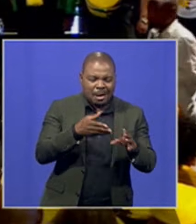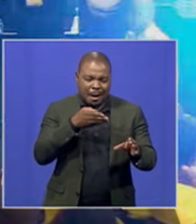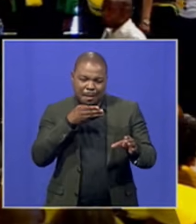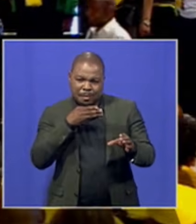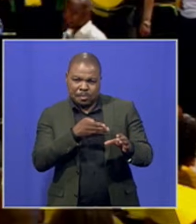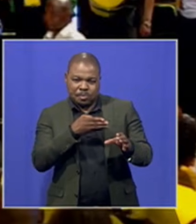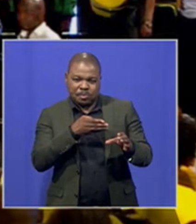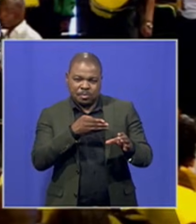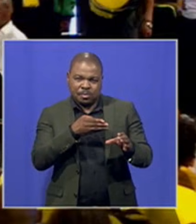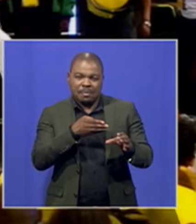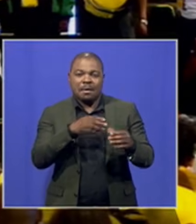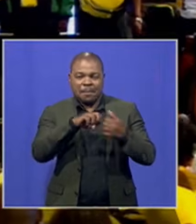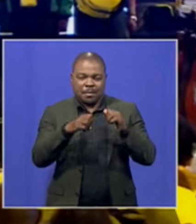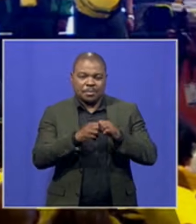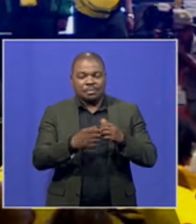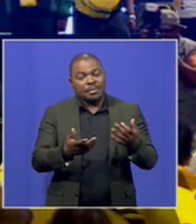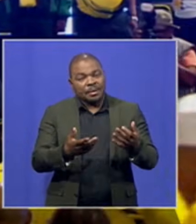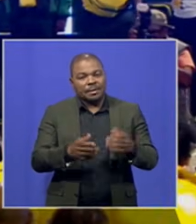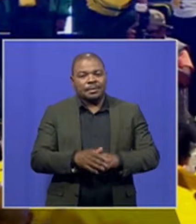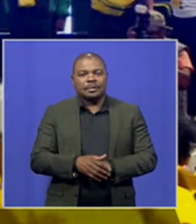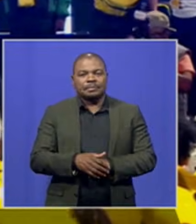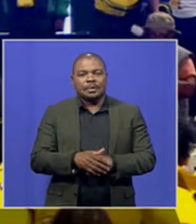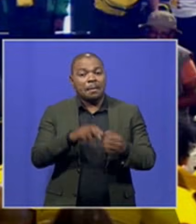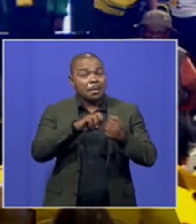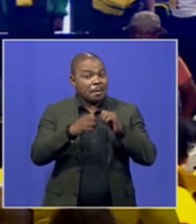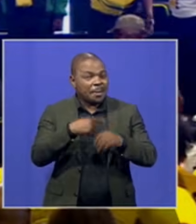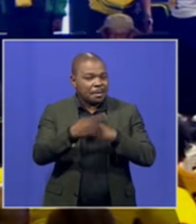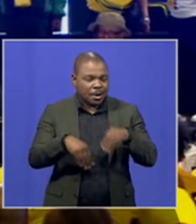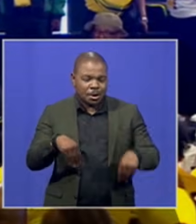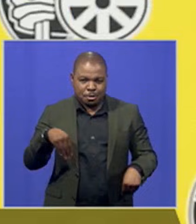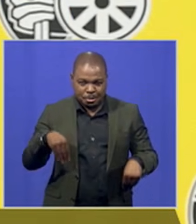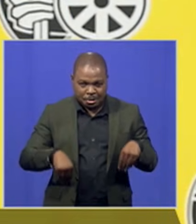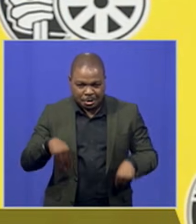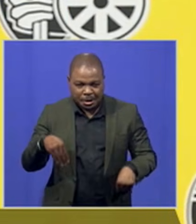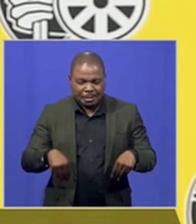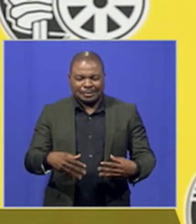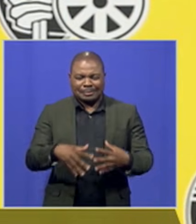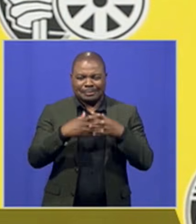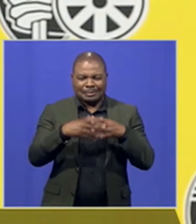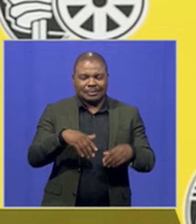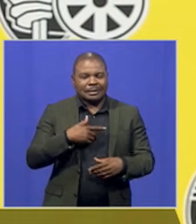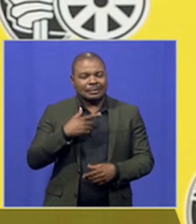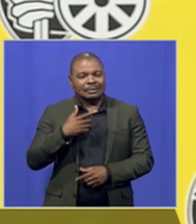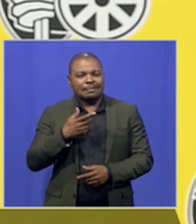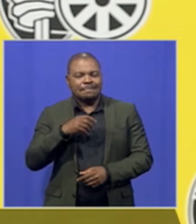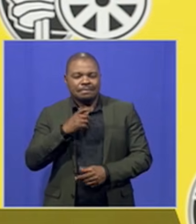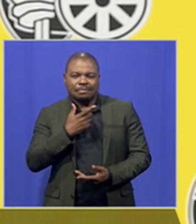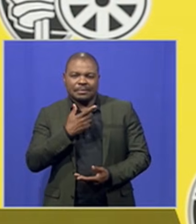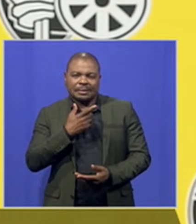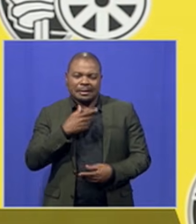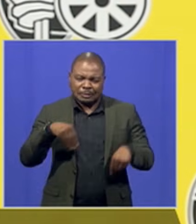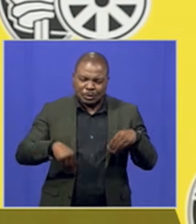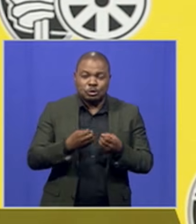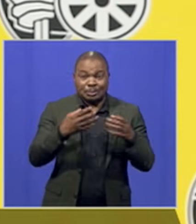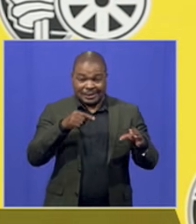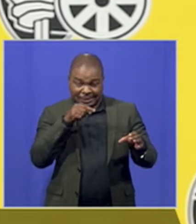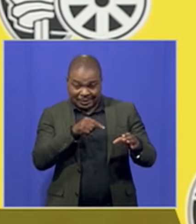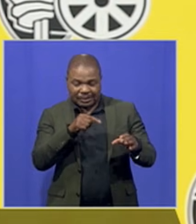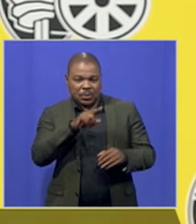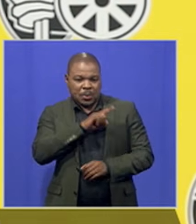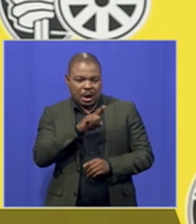bileng ka hara mokgatlo ha utlwa ditabeng tsa corruption manyofonyofo le bobodu hoba ke tsona tse ileng